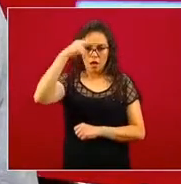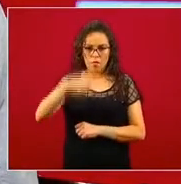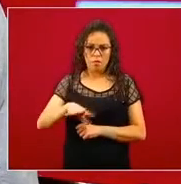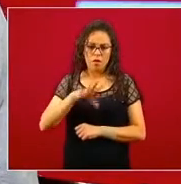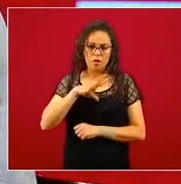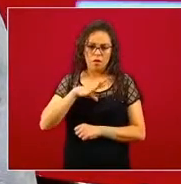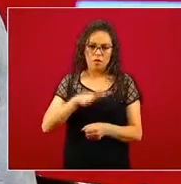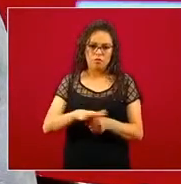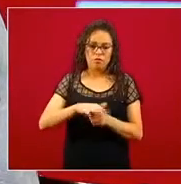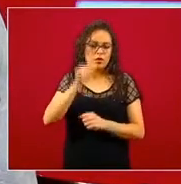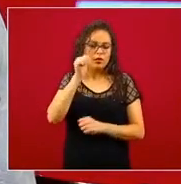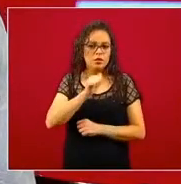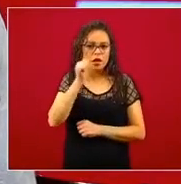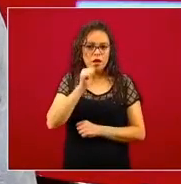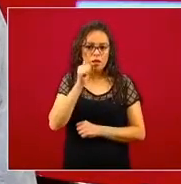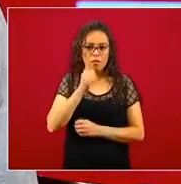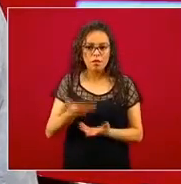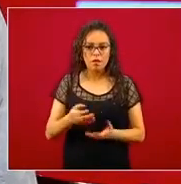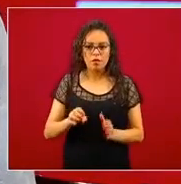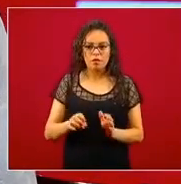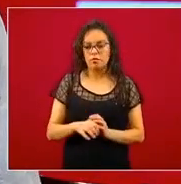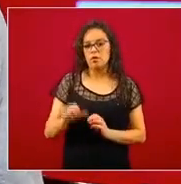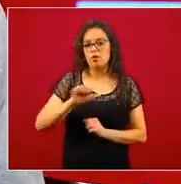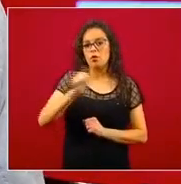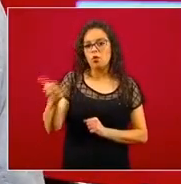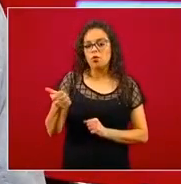The first question, okay?